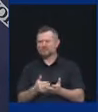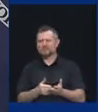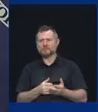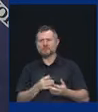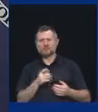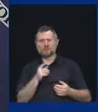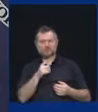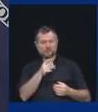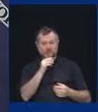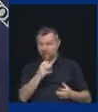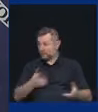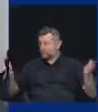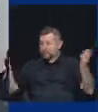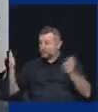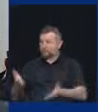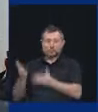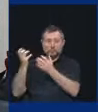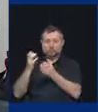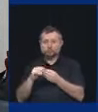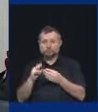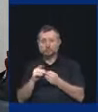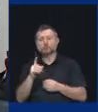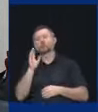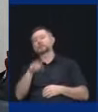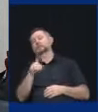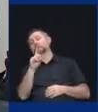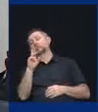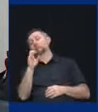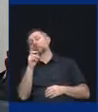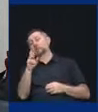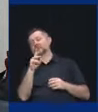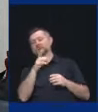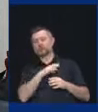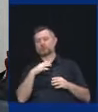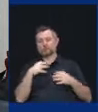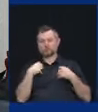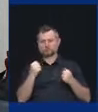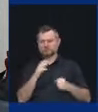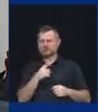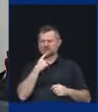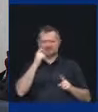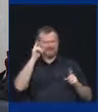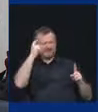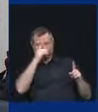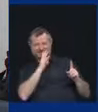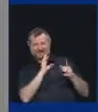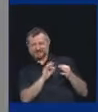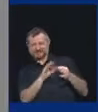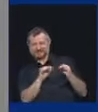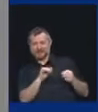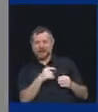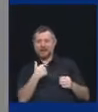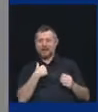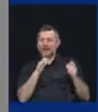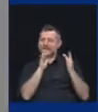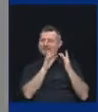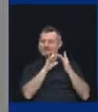to comment on that? Right. That's exactly just as the governor said. We spoke to the CDC. The